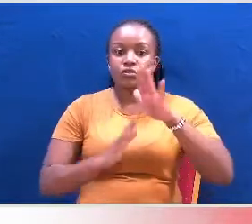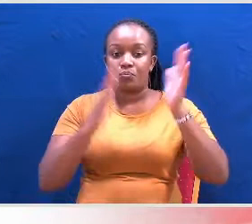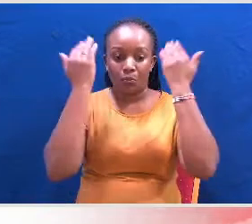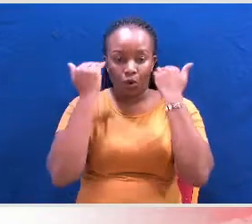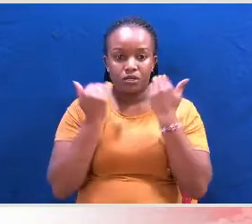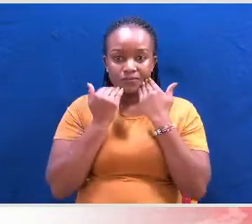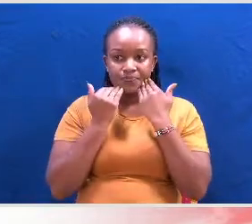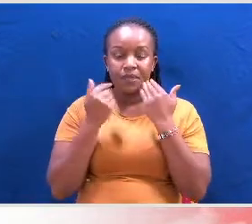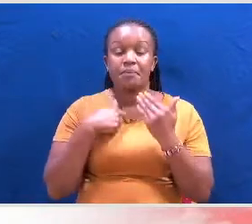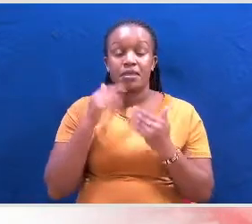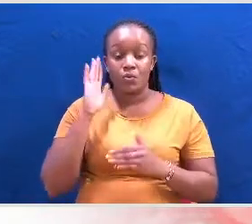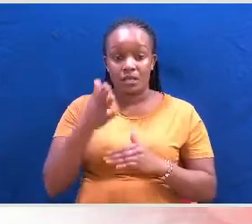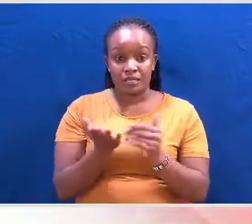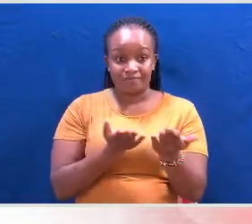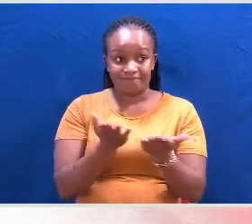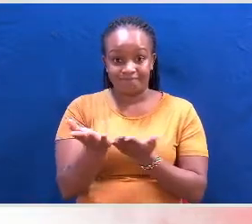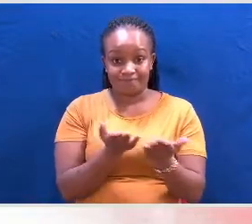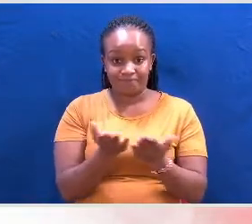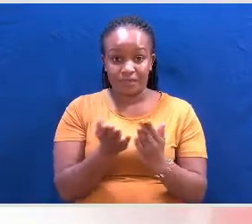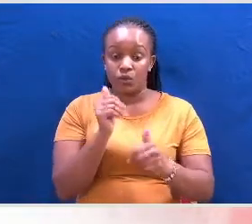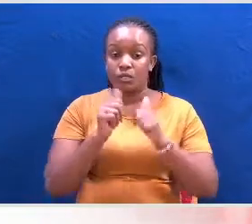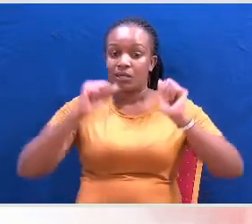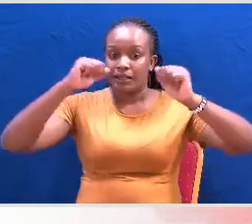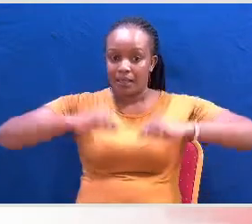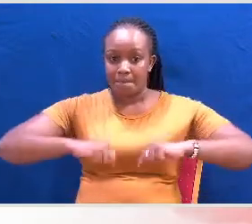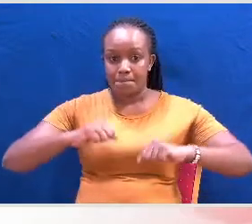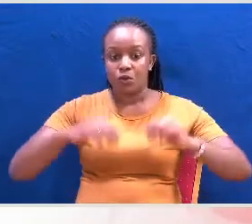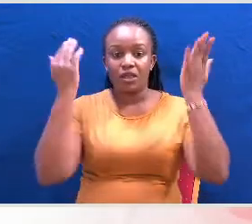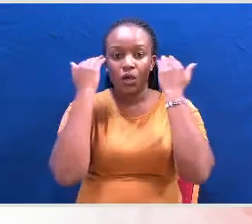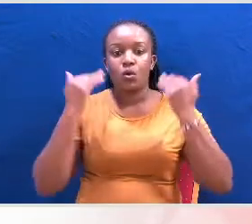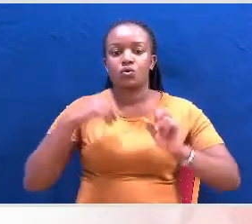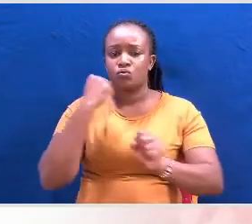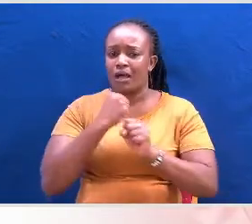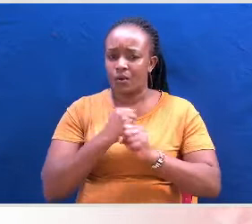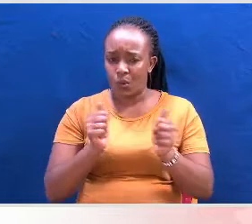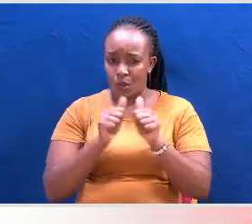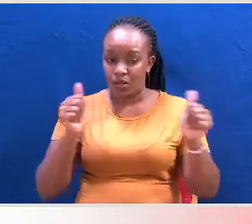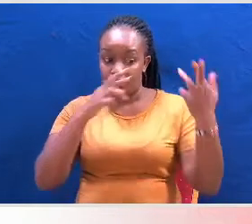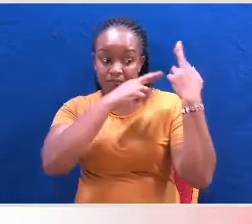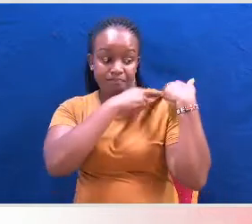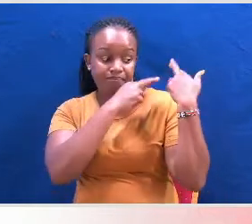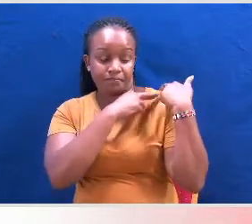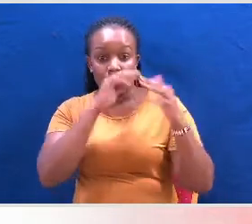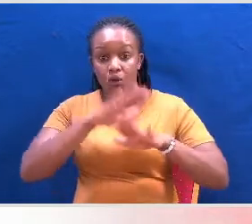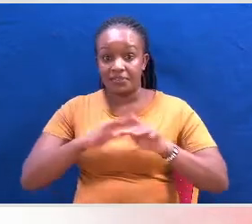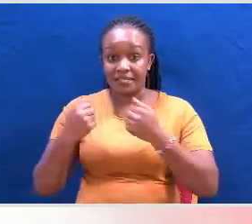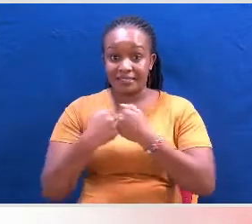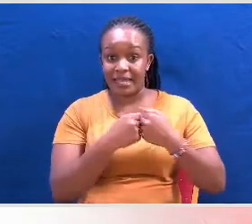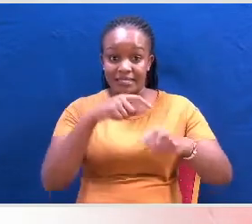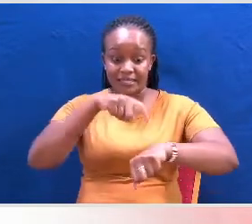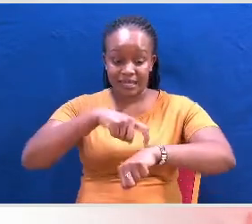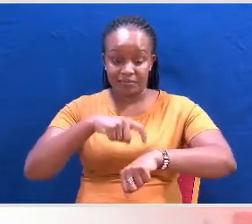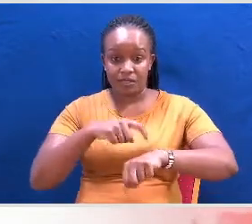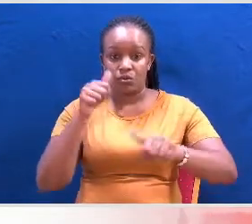providing servant leadership that will enable the court deliver on its mandate in the challenging times